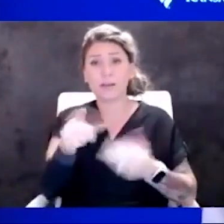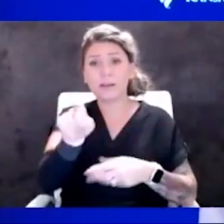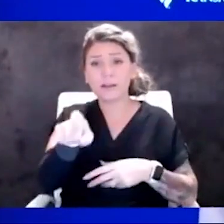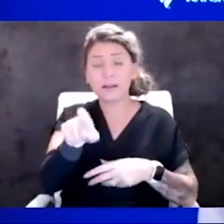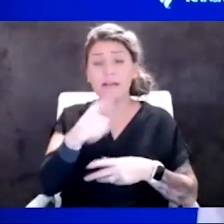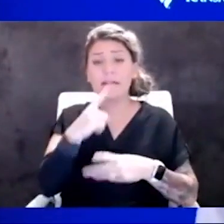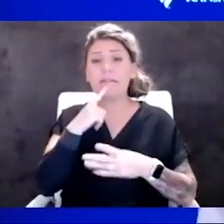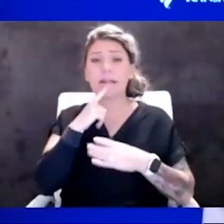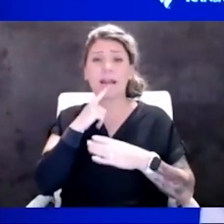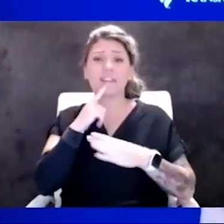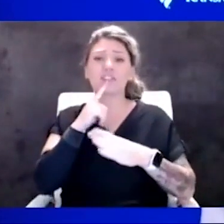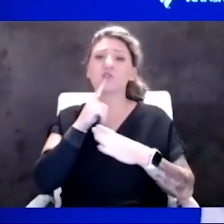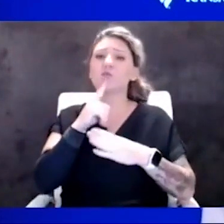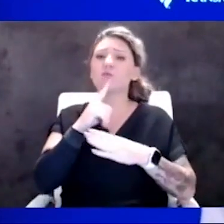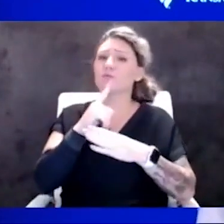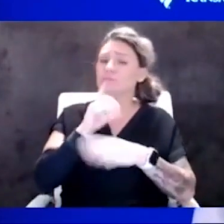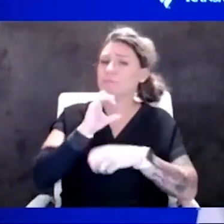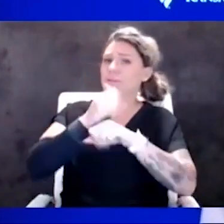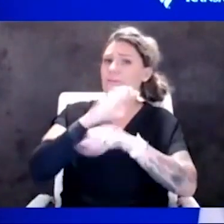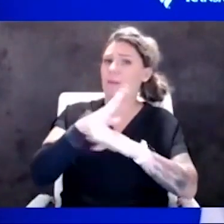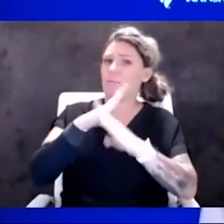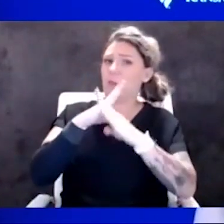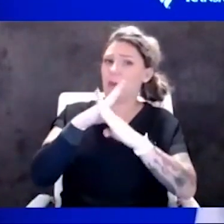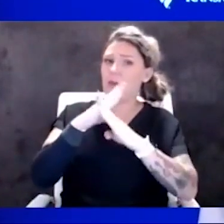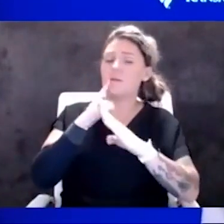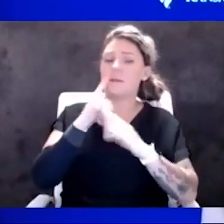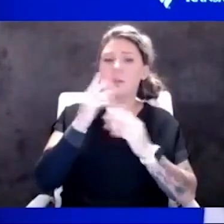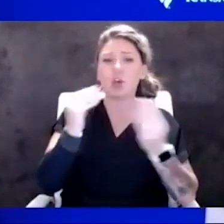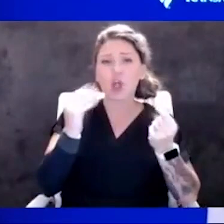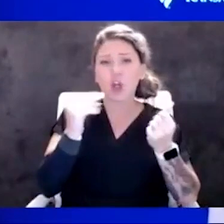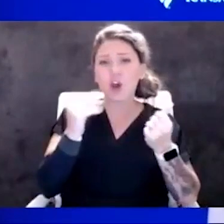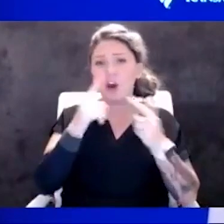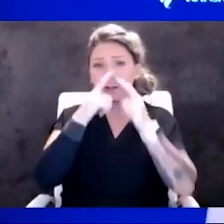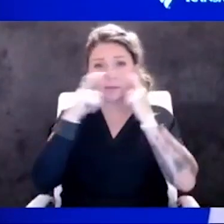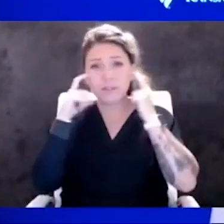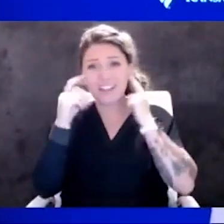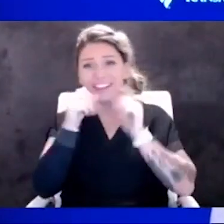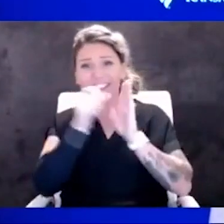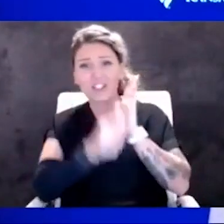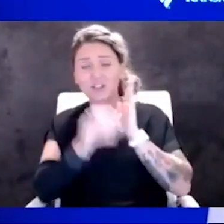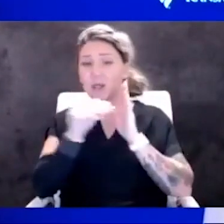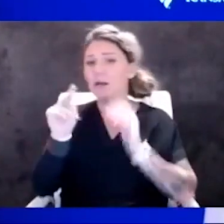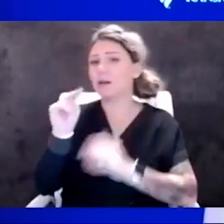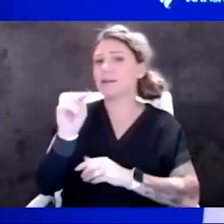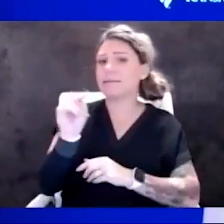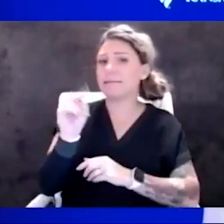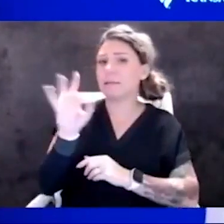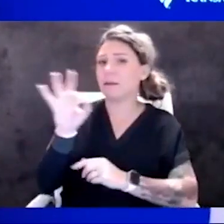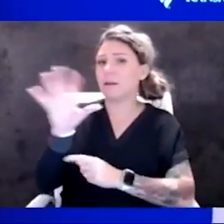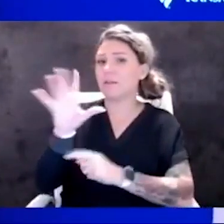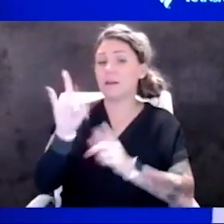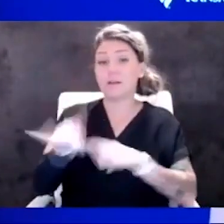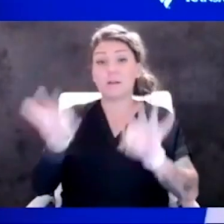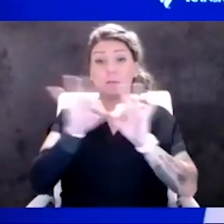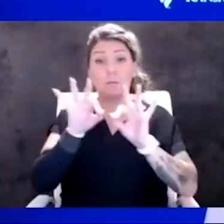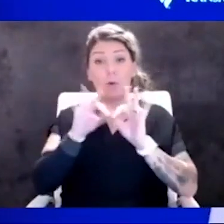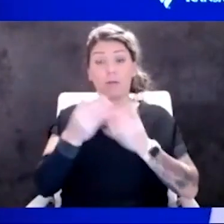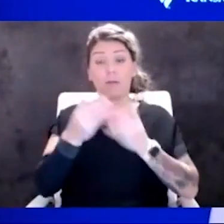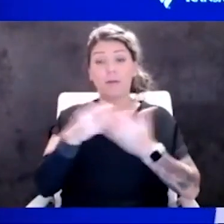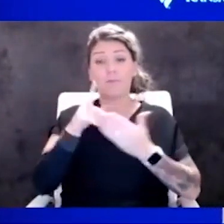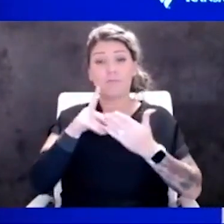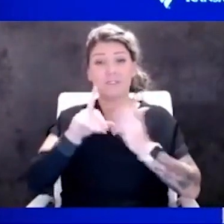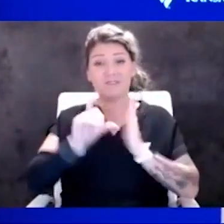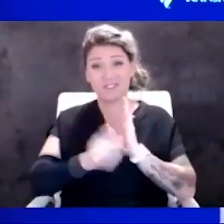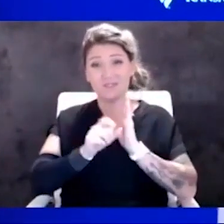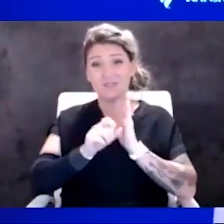barrier. Even the cloth masks, the surgical masks, and of course the N95. But the important thing there, and we have stressed that as well, is the fit